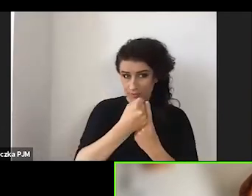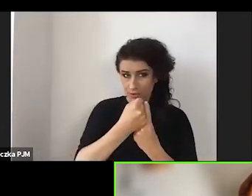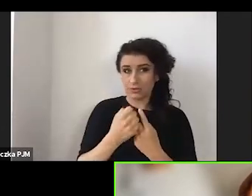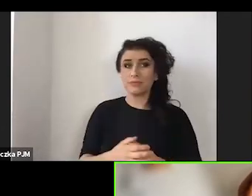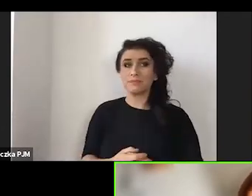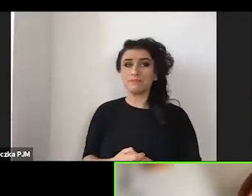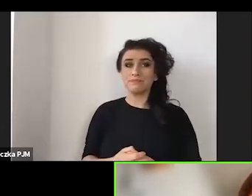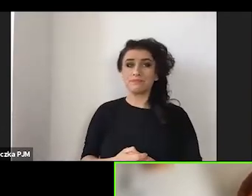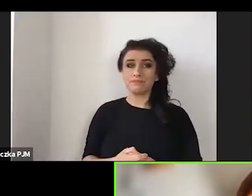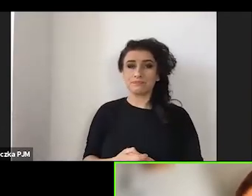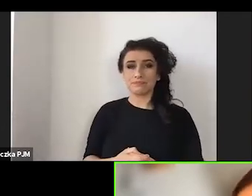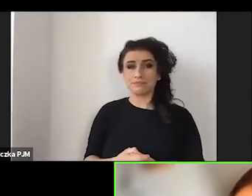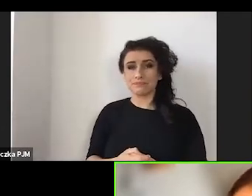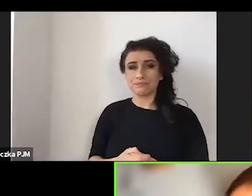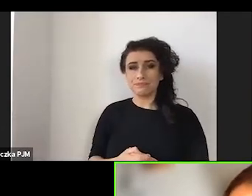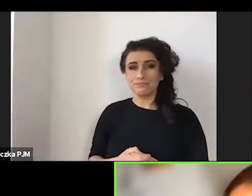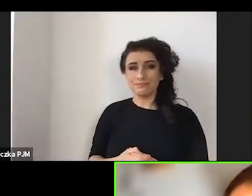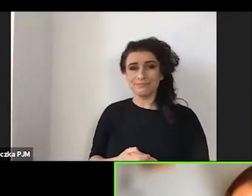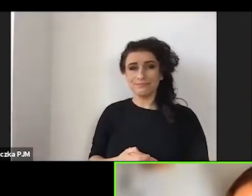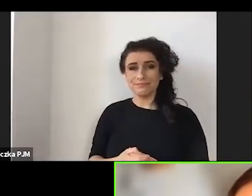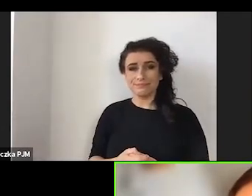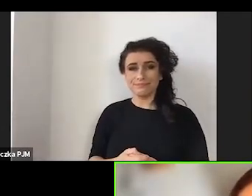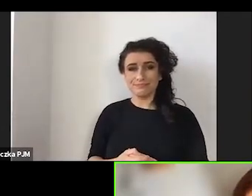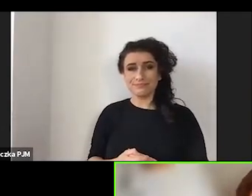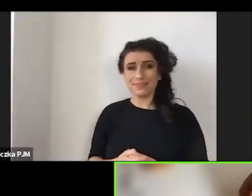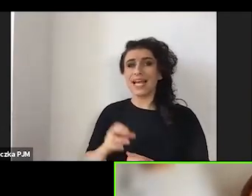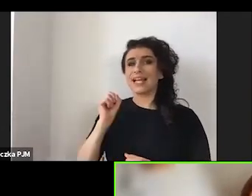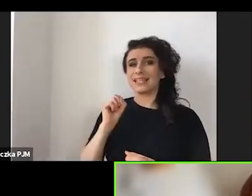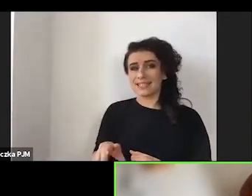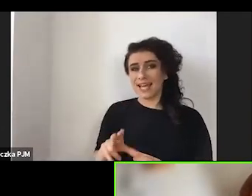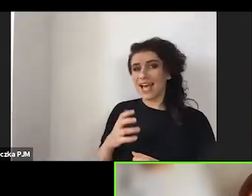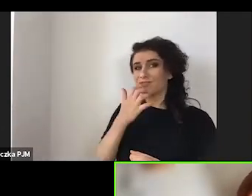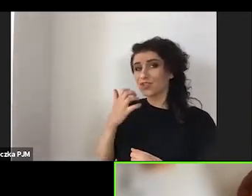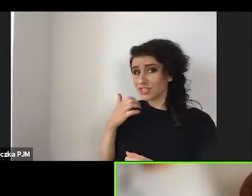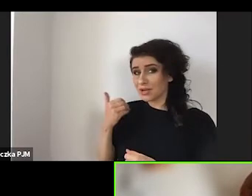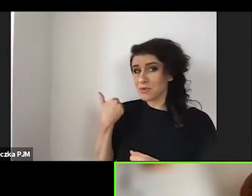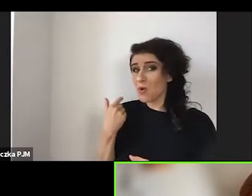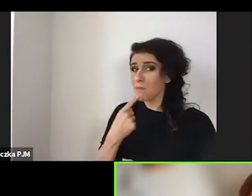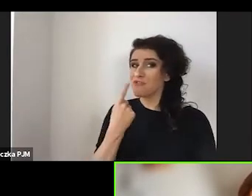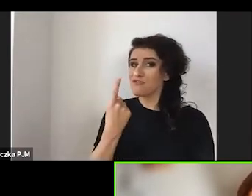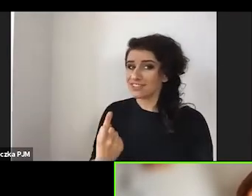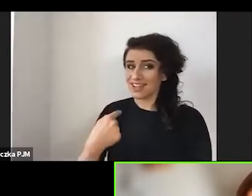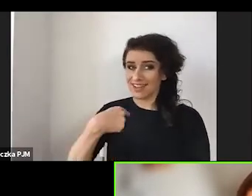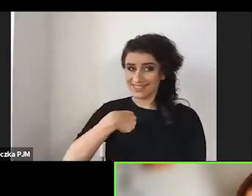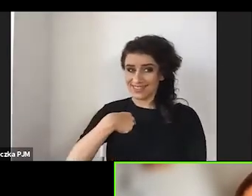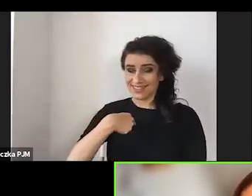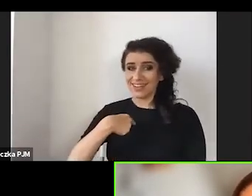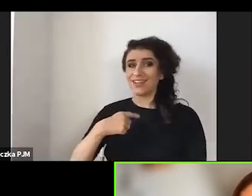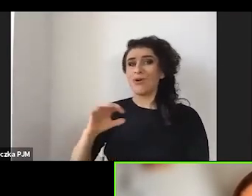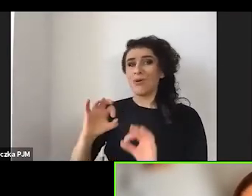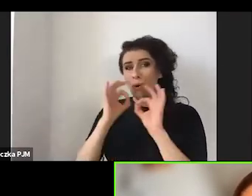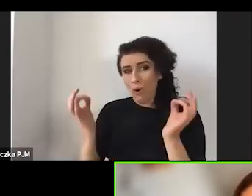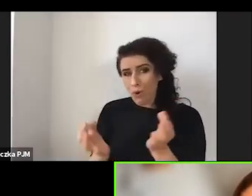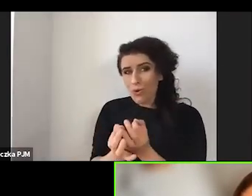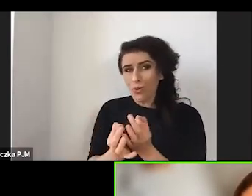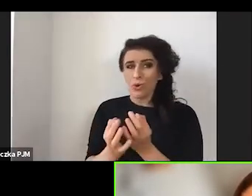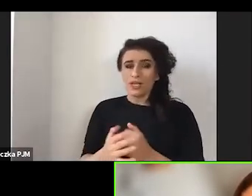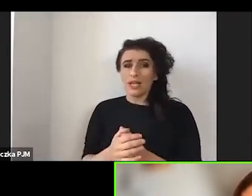we believe that violence, I told you before, is the root cause of any other problem in society.